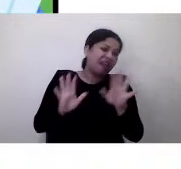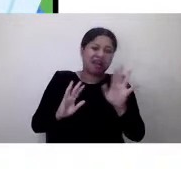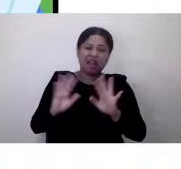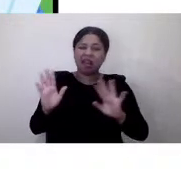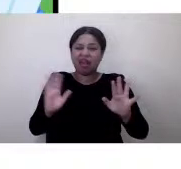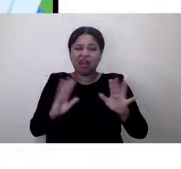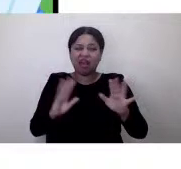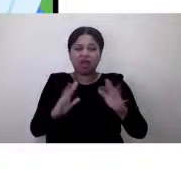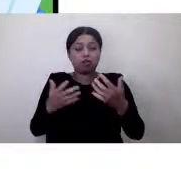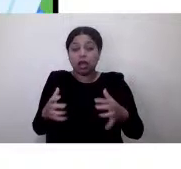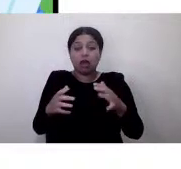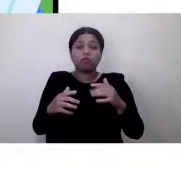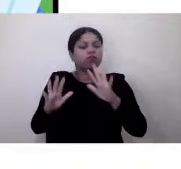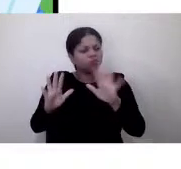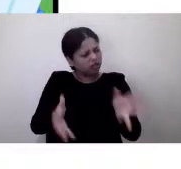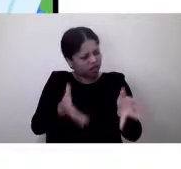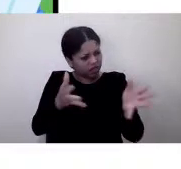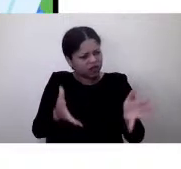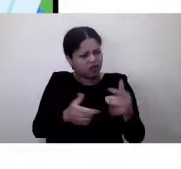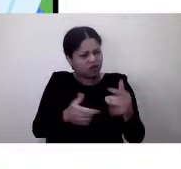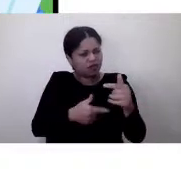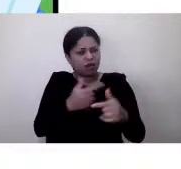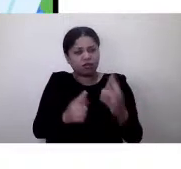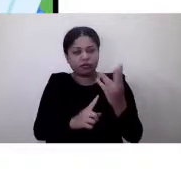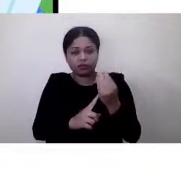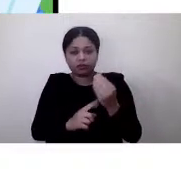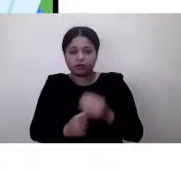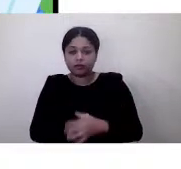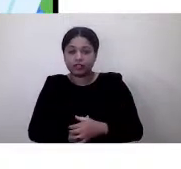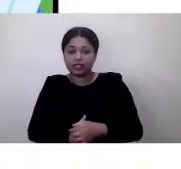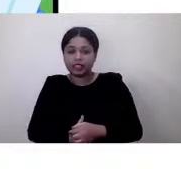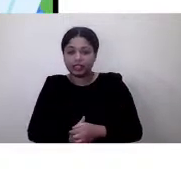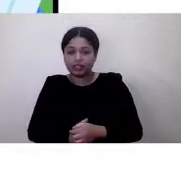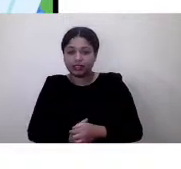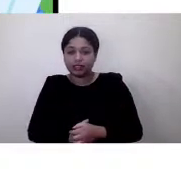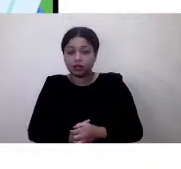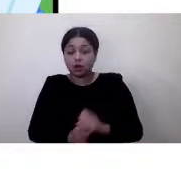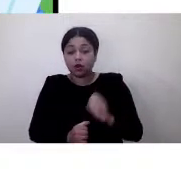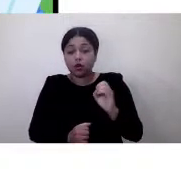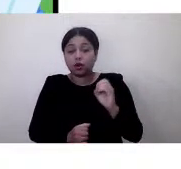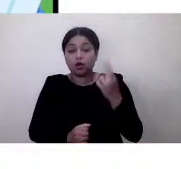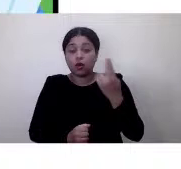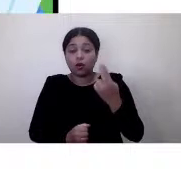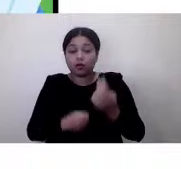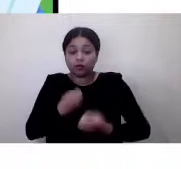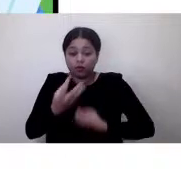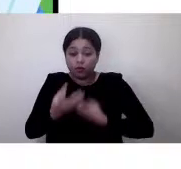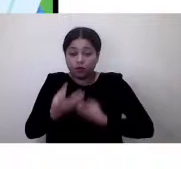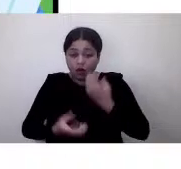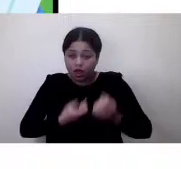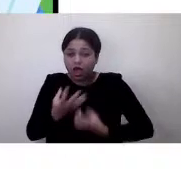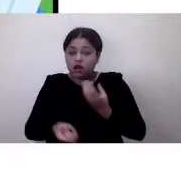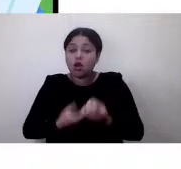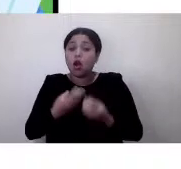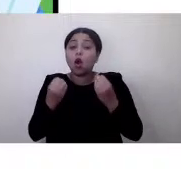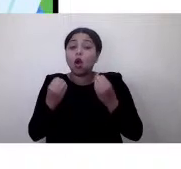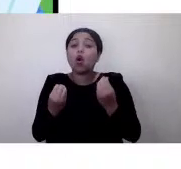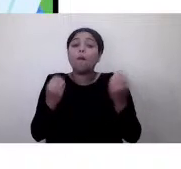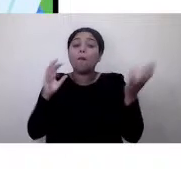Or even be poetic and write a poem about caring about the environment and doing no harm to the